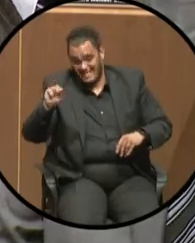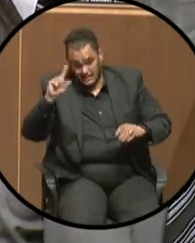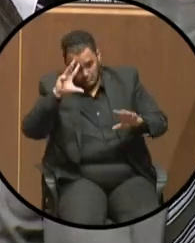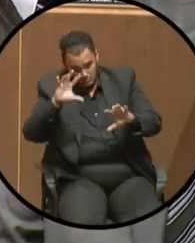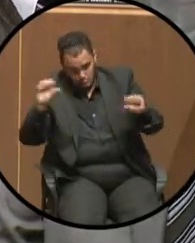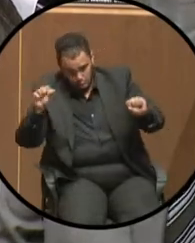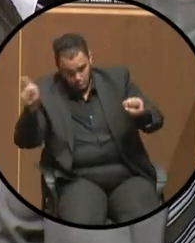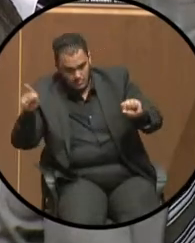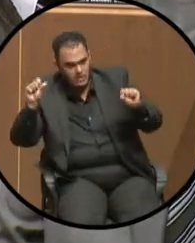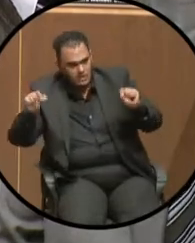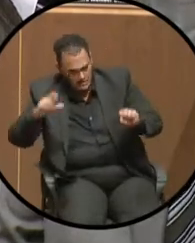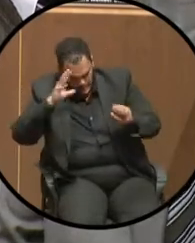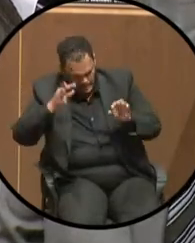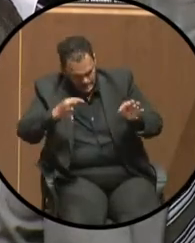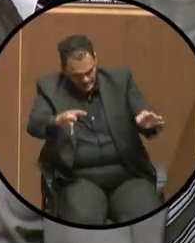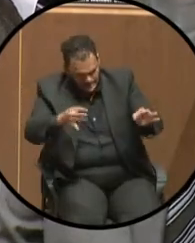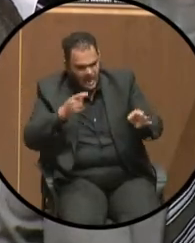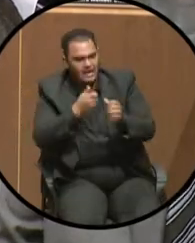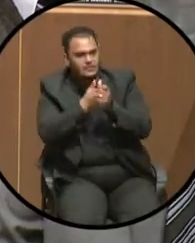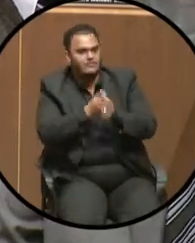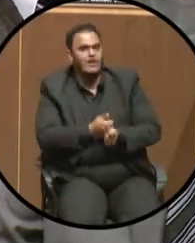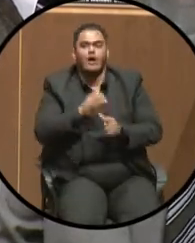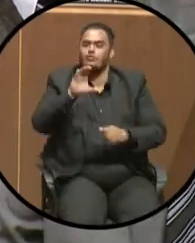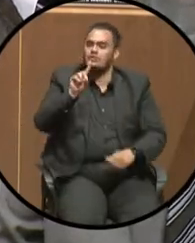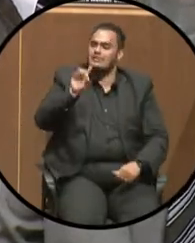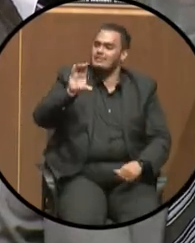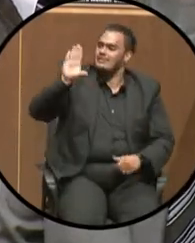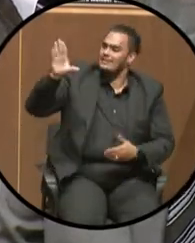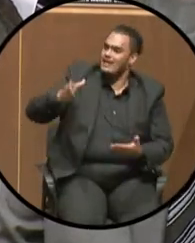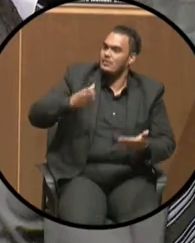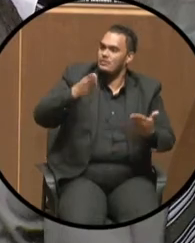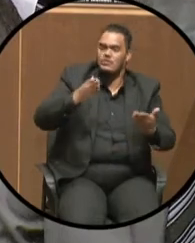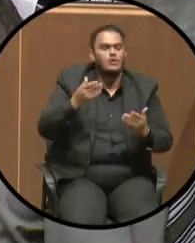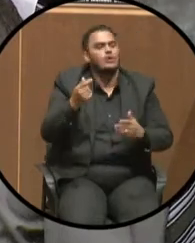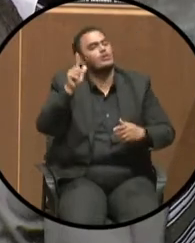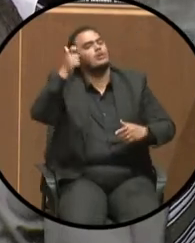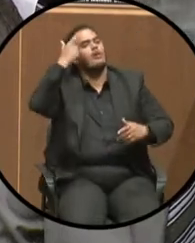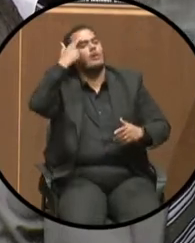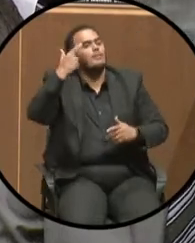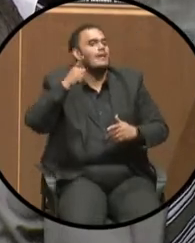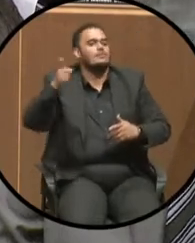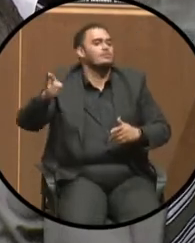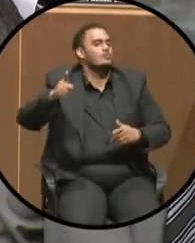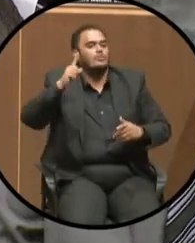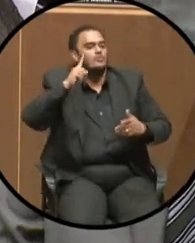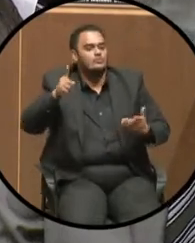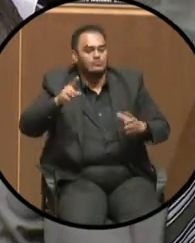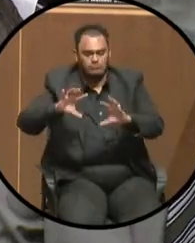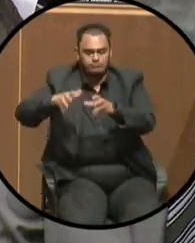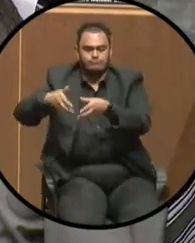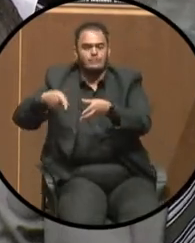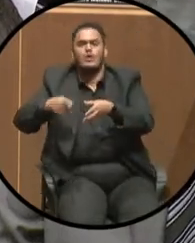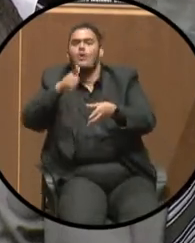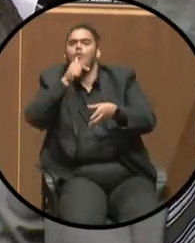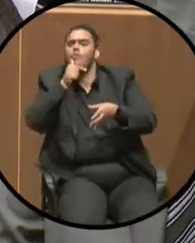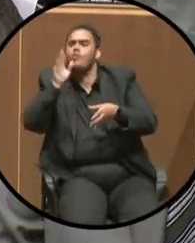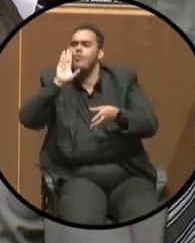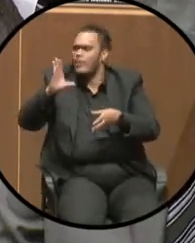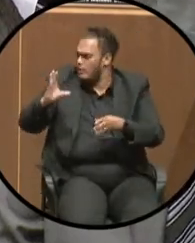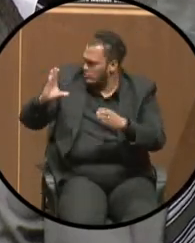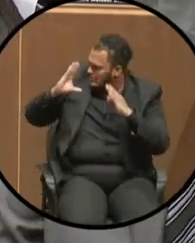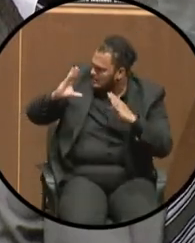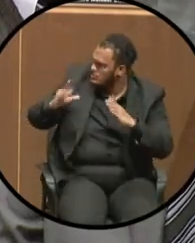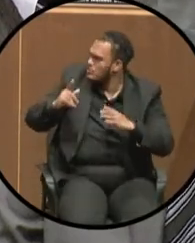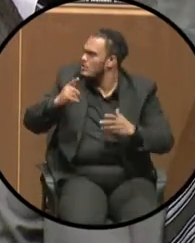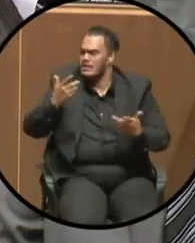or other governmental entities, which is quite vague. Which governmental entities will you choose to listen to, and how will you base that decision is my